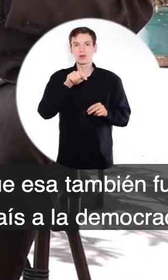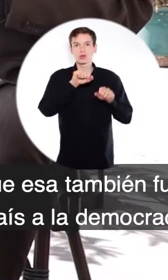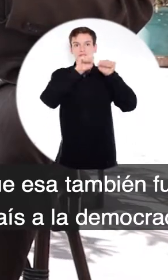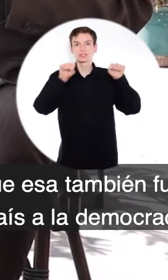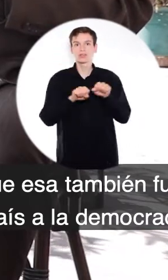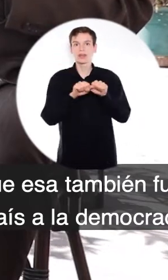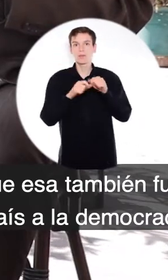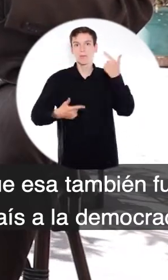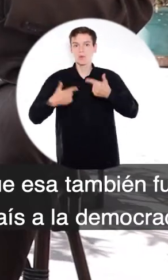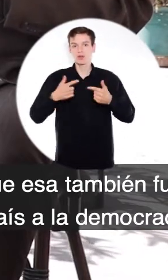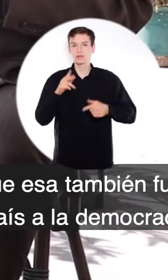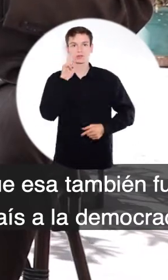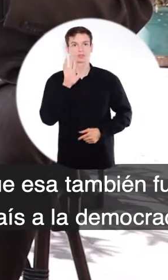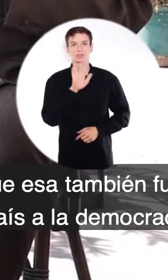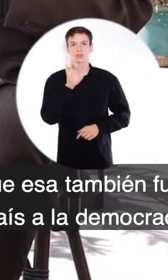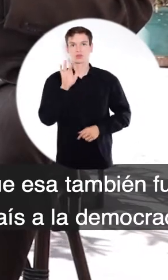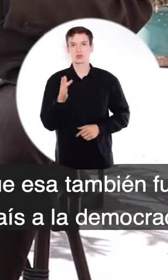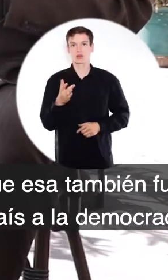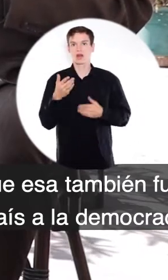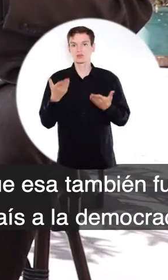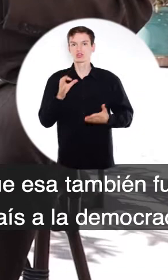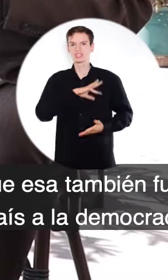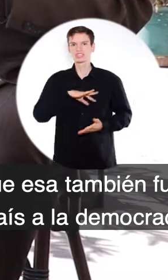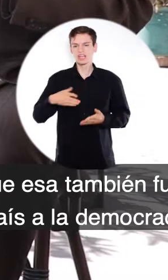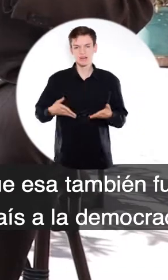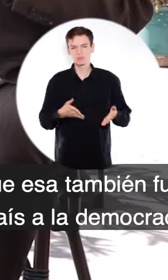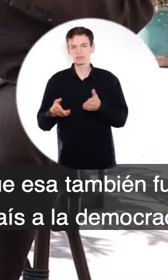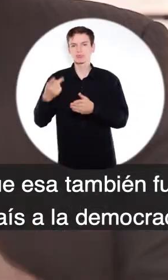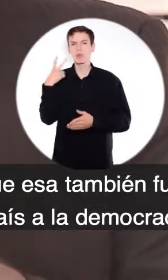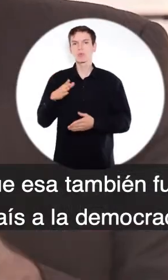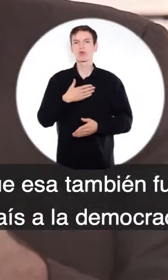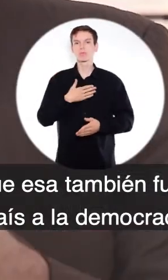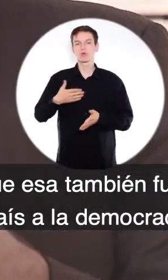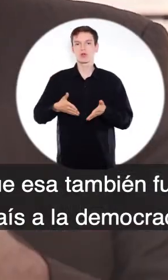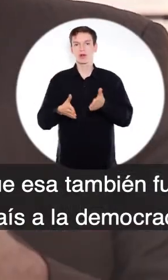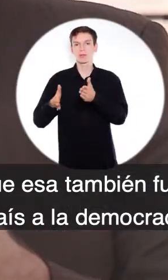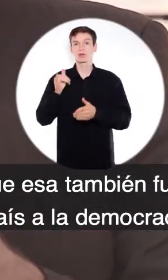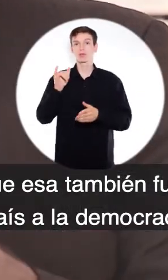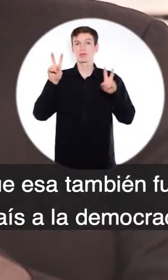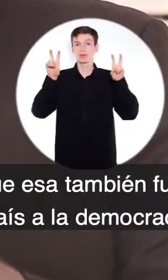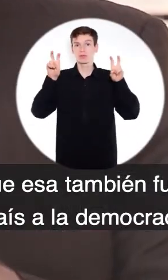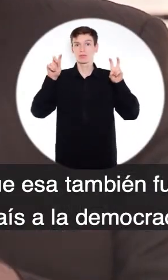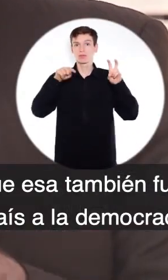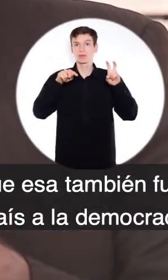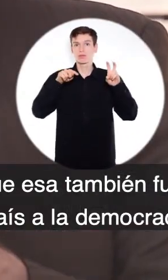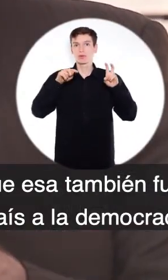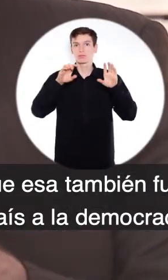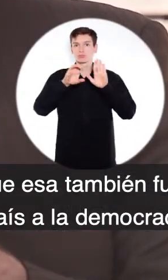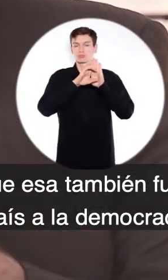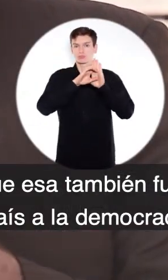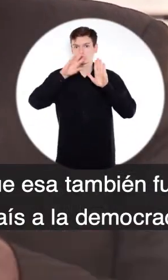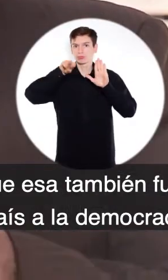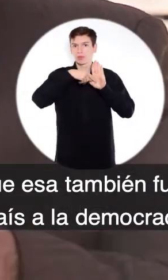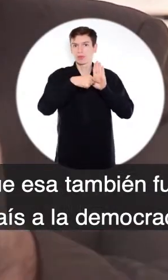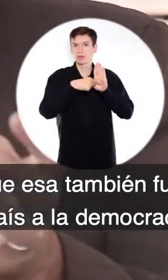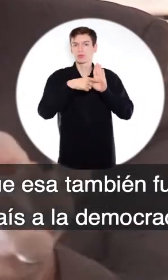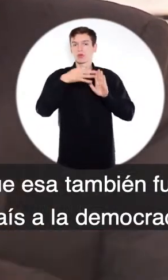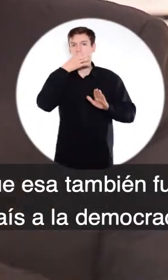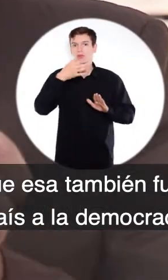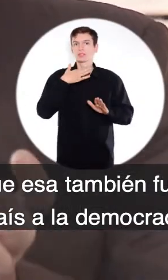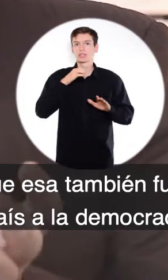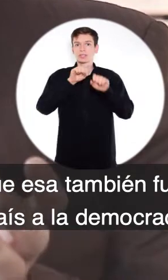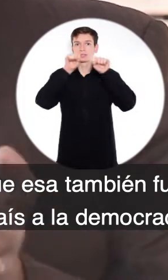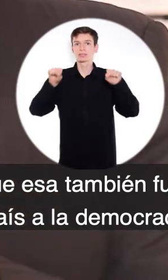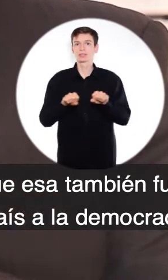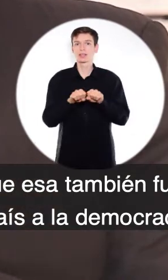sense that that was a rather distinctive constitution itself. It was formed in dictatorship to return the country to democracy, but